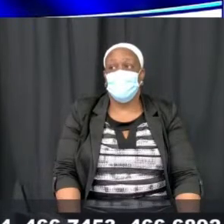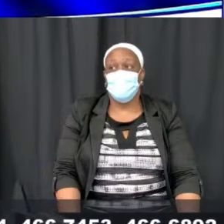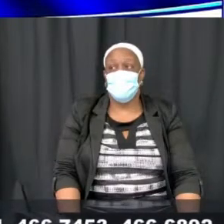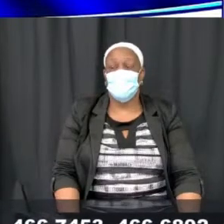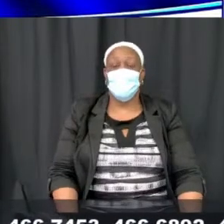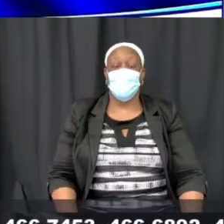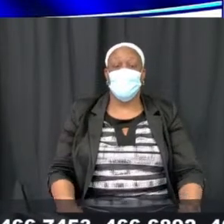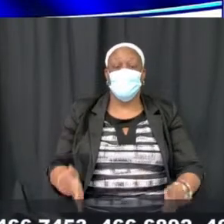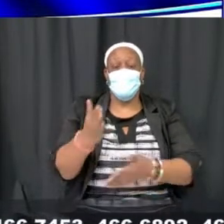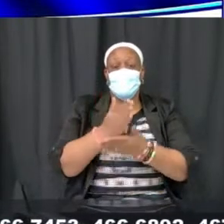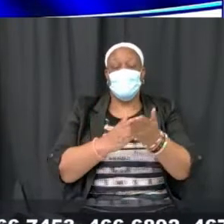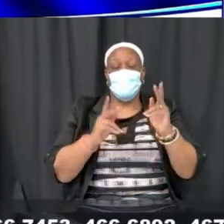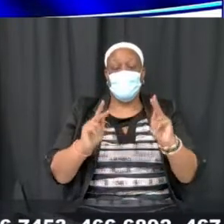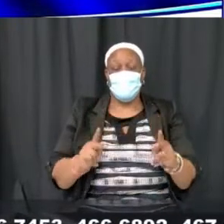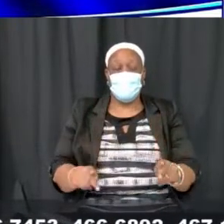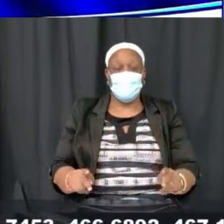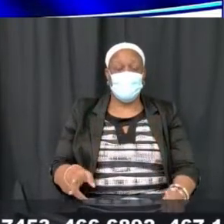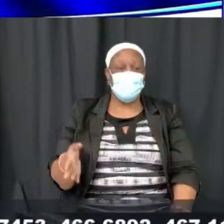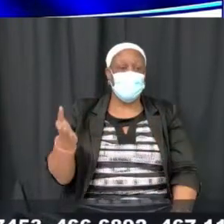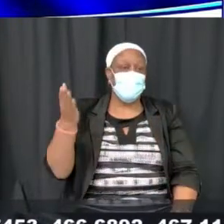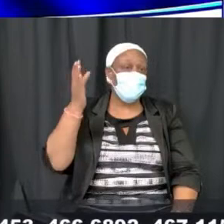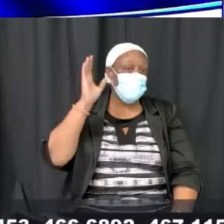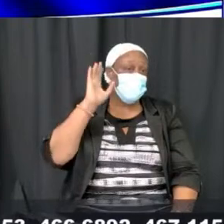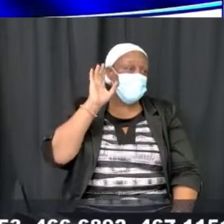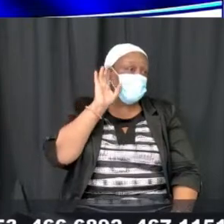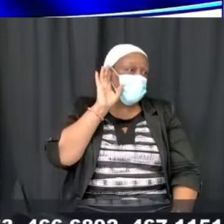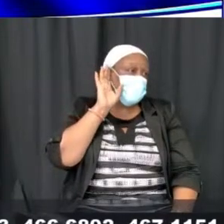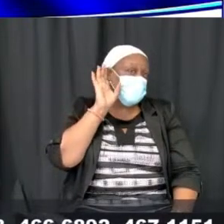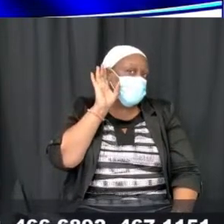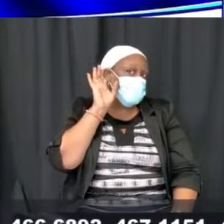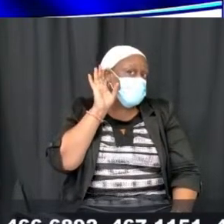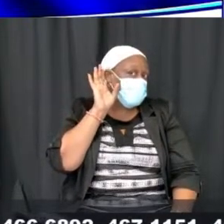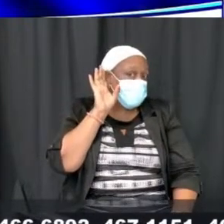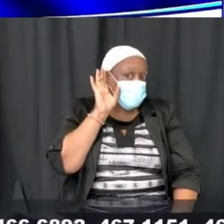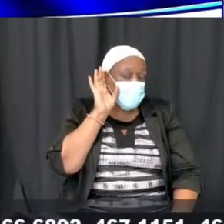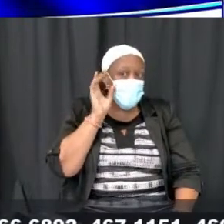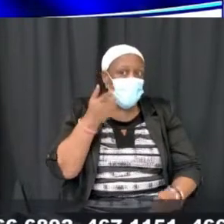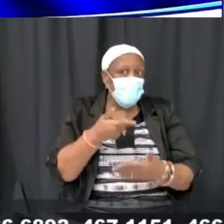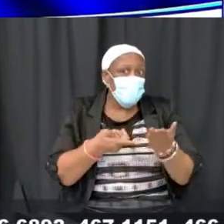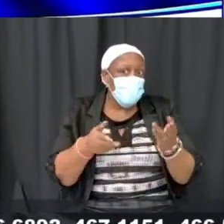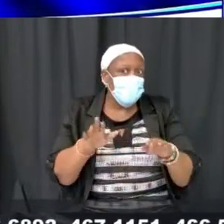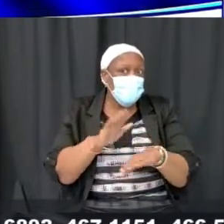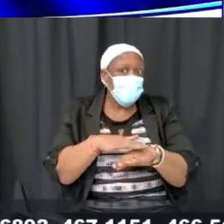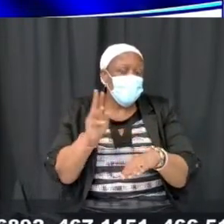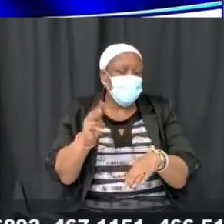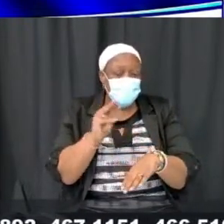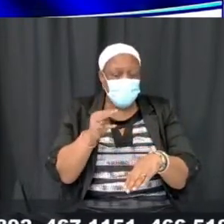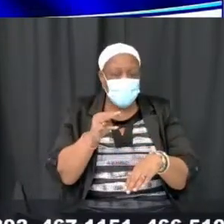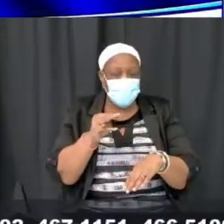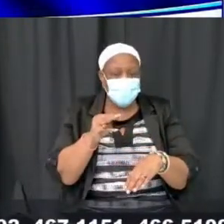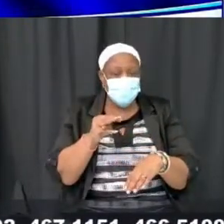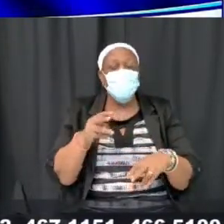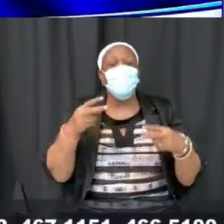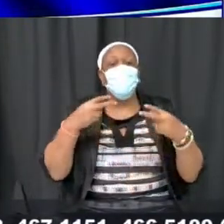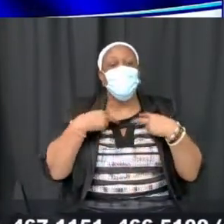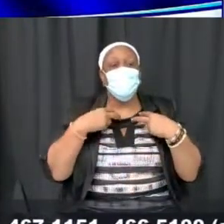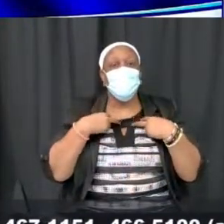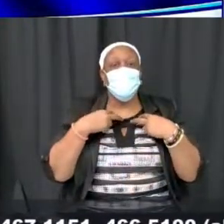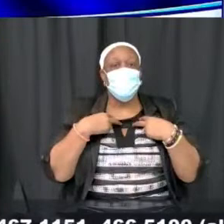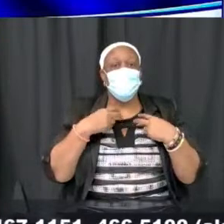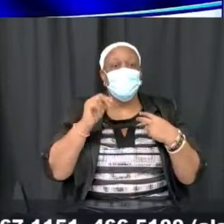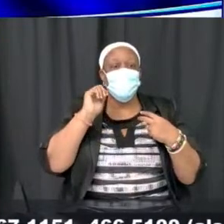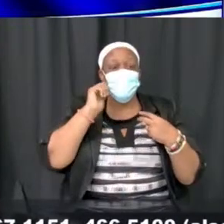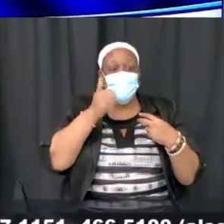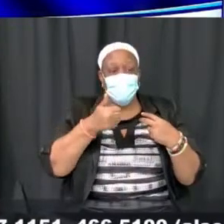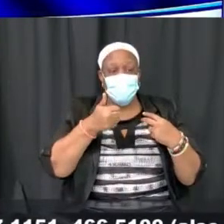on Monday? Well, please tune in tomorrow to the Prime Minister's press conference, and we will communicate to you. I'm not committing that you will